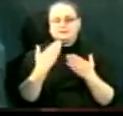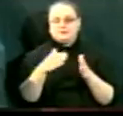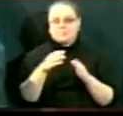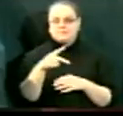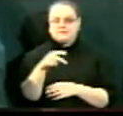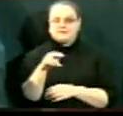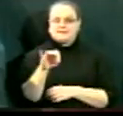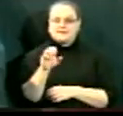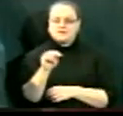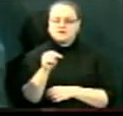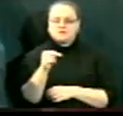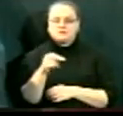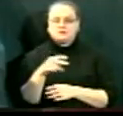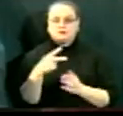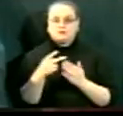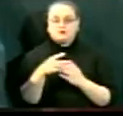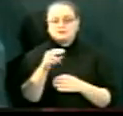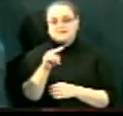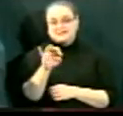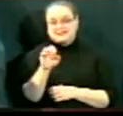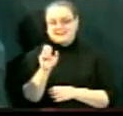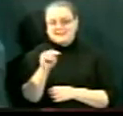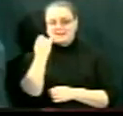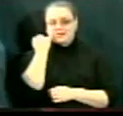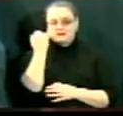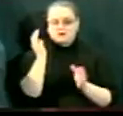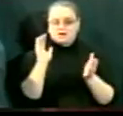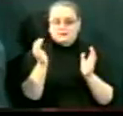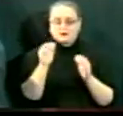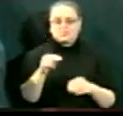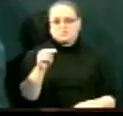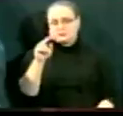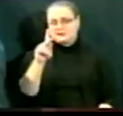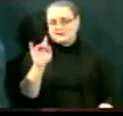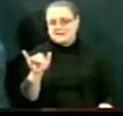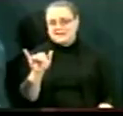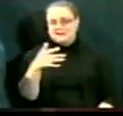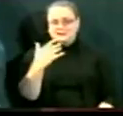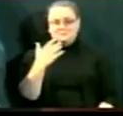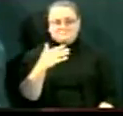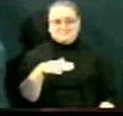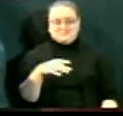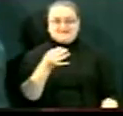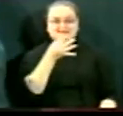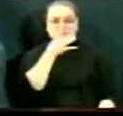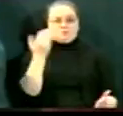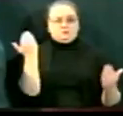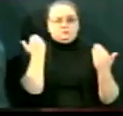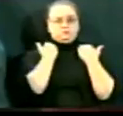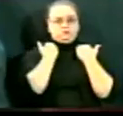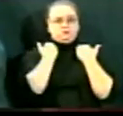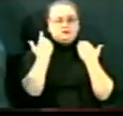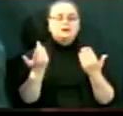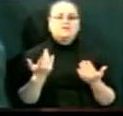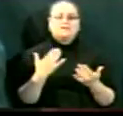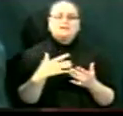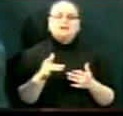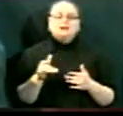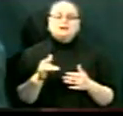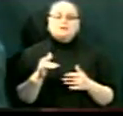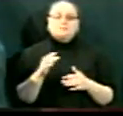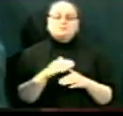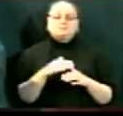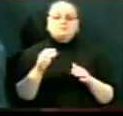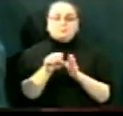union. If you compare that to our neighbors to the north in Kentucky, they're on the verge of bankruptcy. So I commend the state and